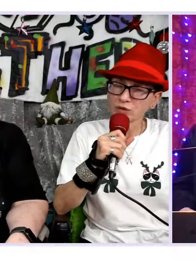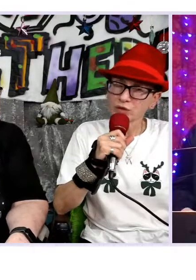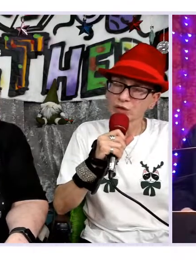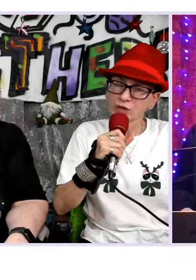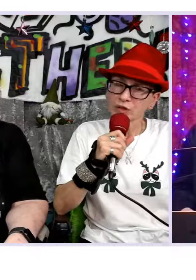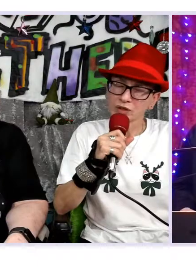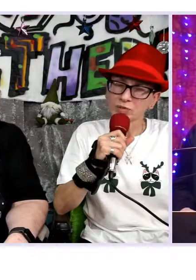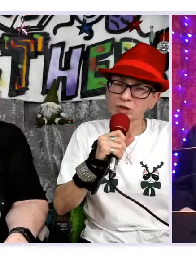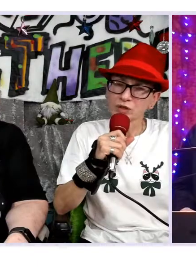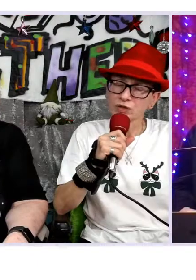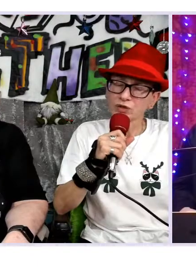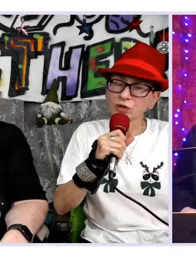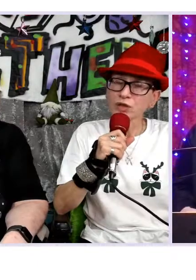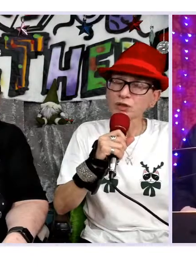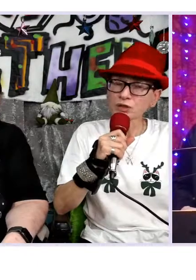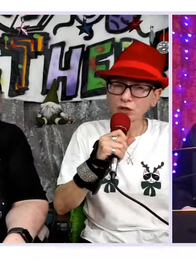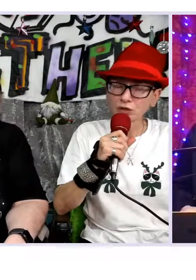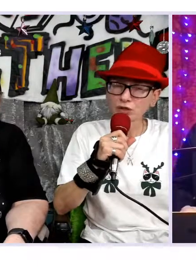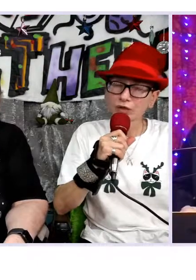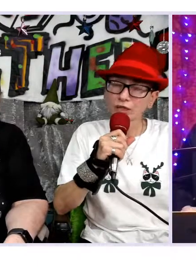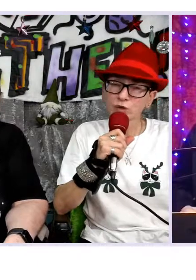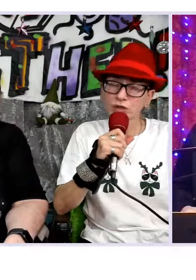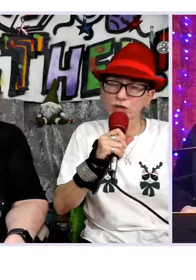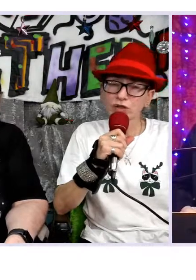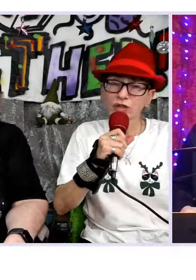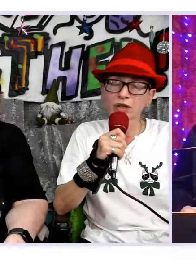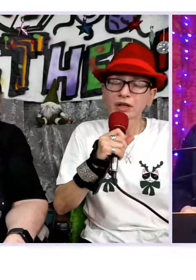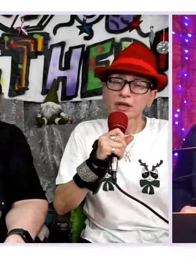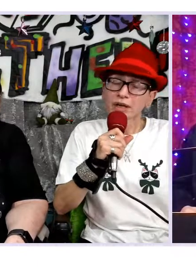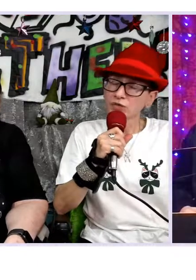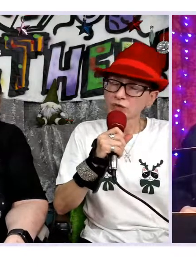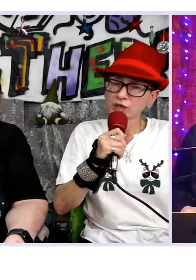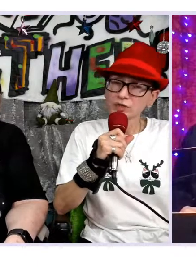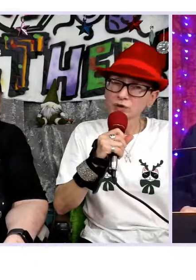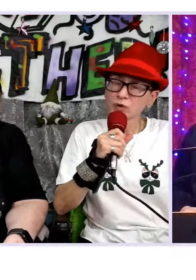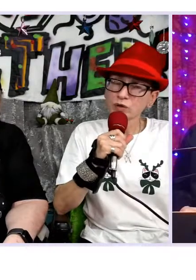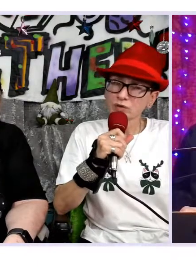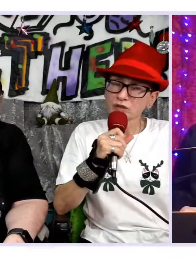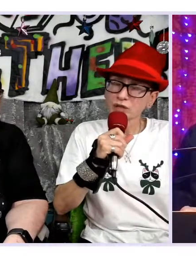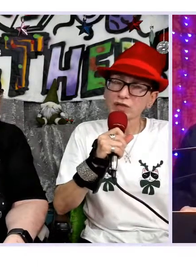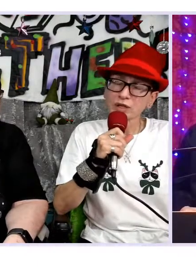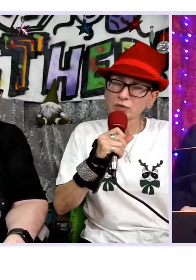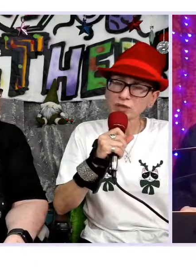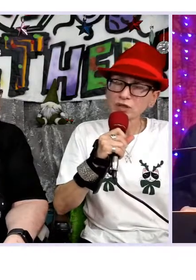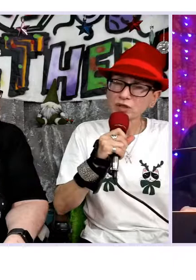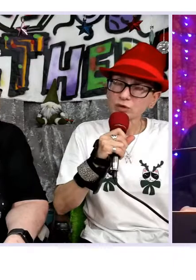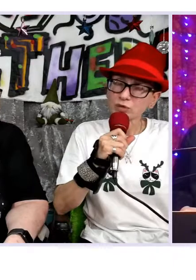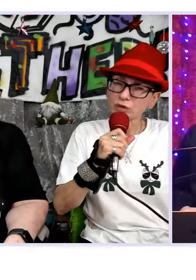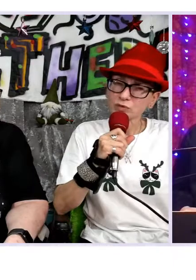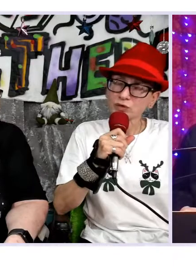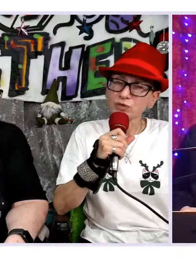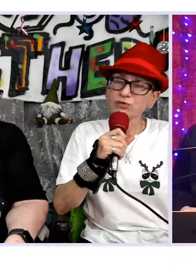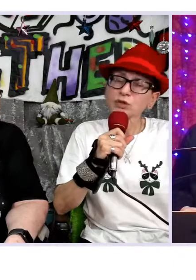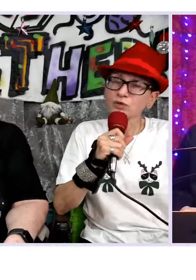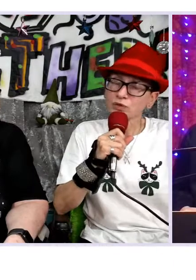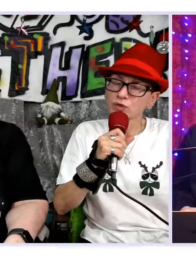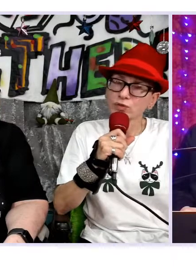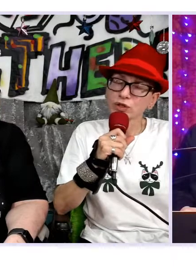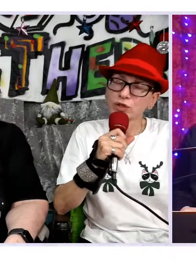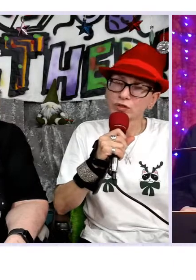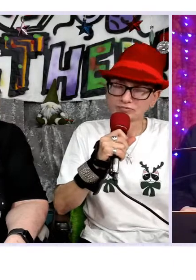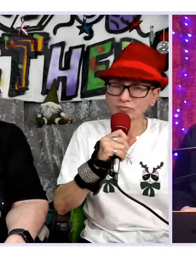they'd been doing in the gaming industry, and so did Equity. And effectively, what they were saying is Equity deals with everybody in front